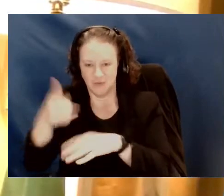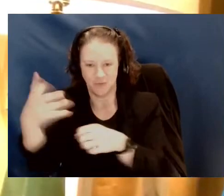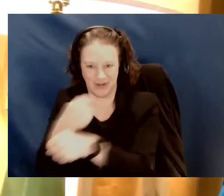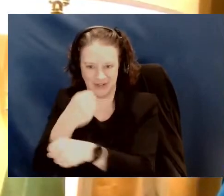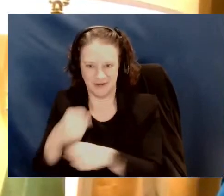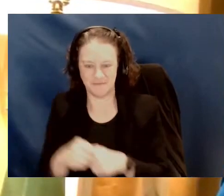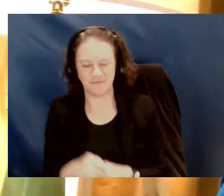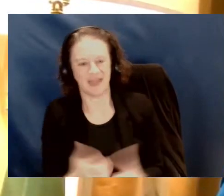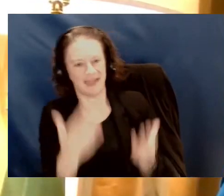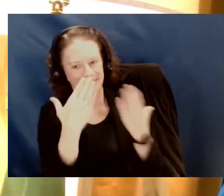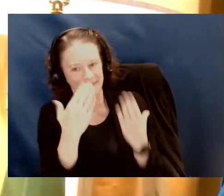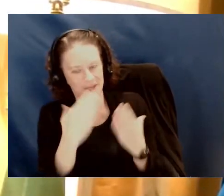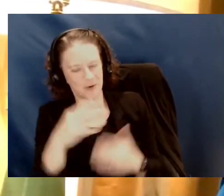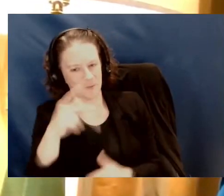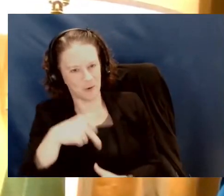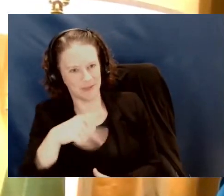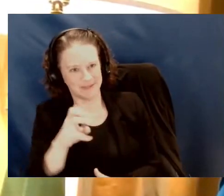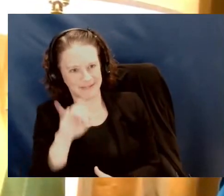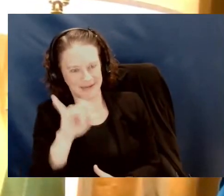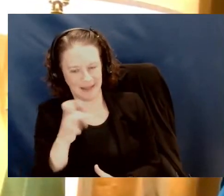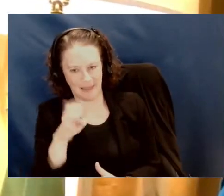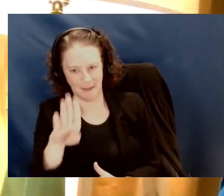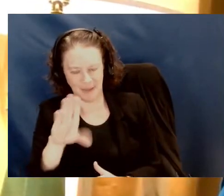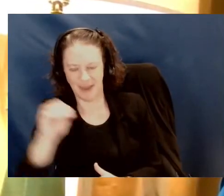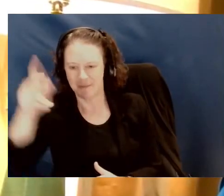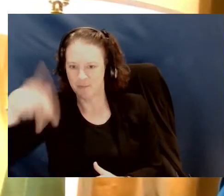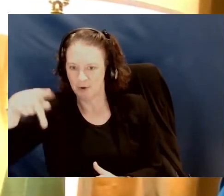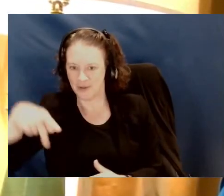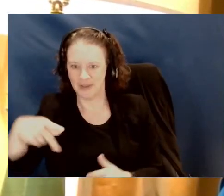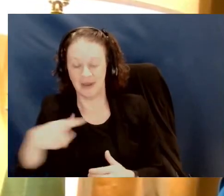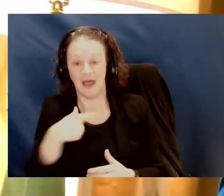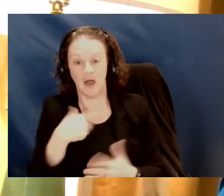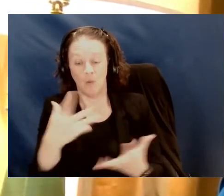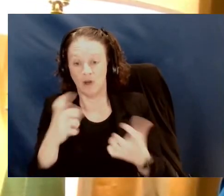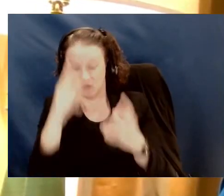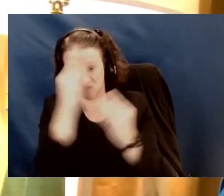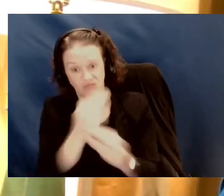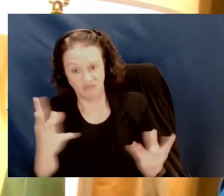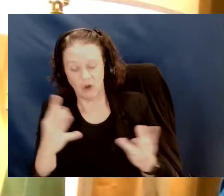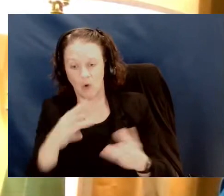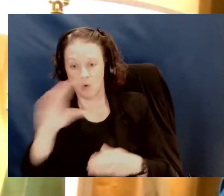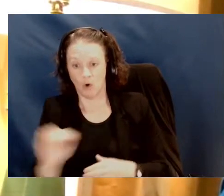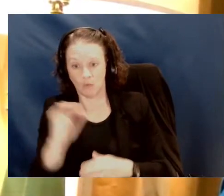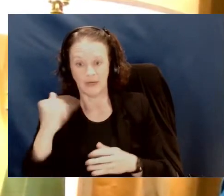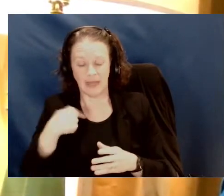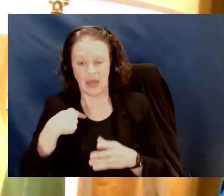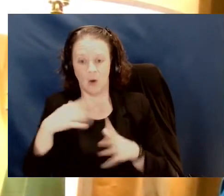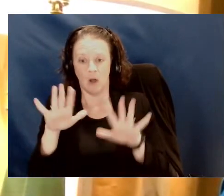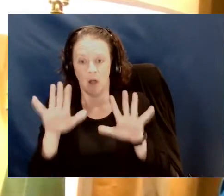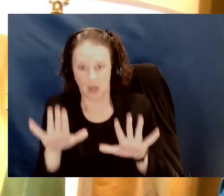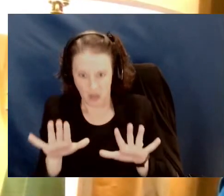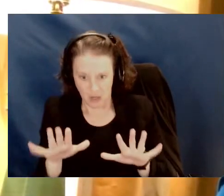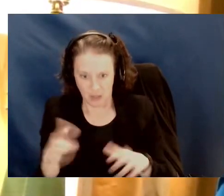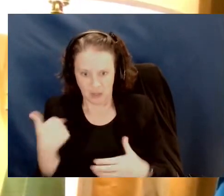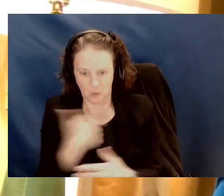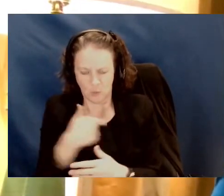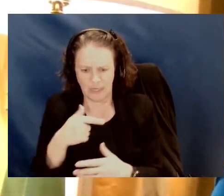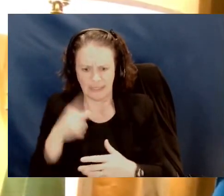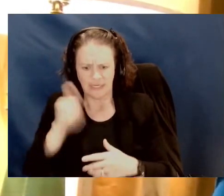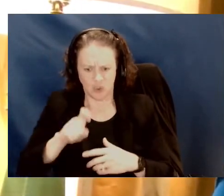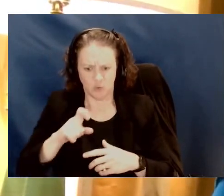pleasure. I would just say Oregon is at a crossroads, and our next Secretary of State needs to be a strong, steady